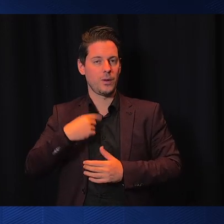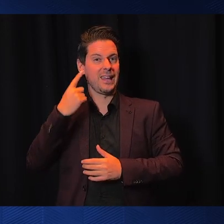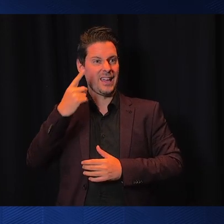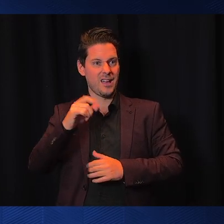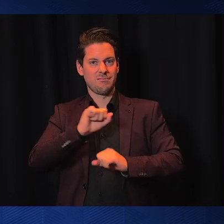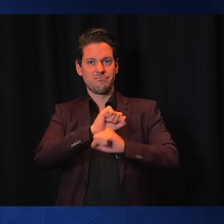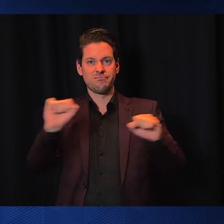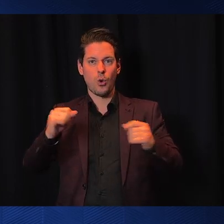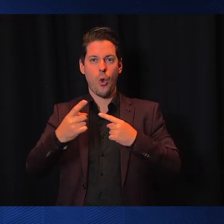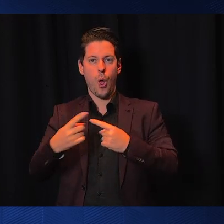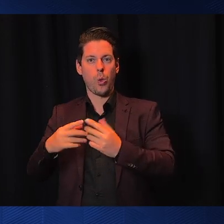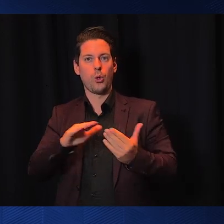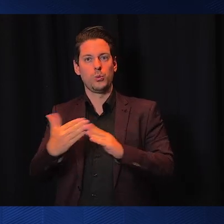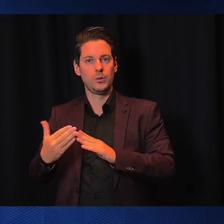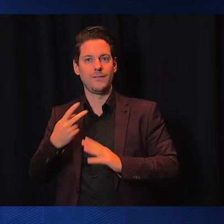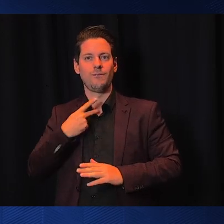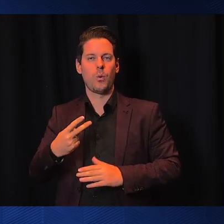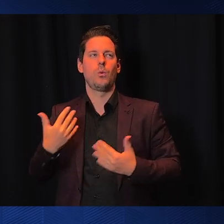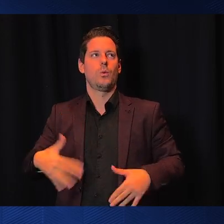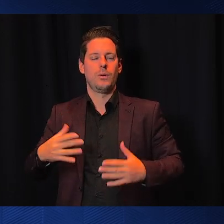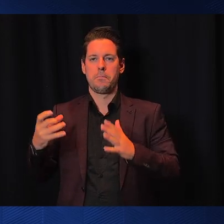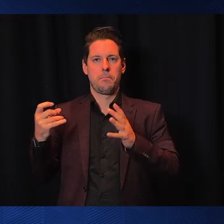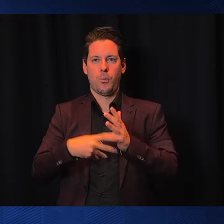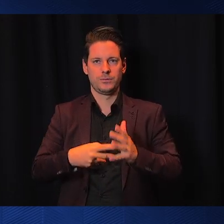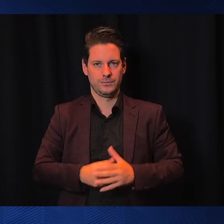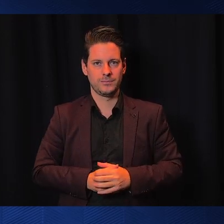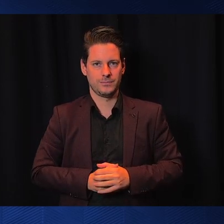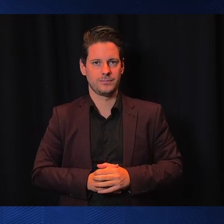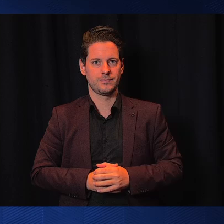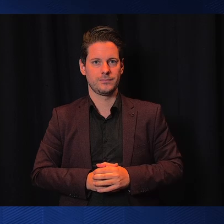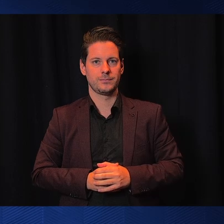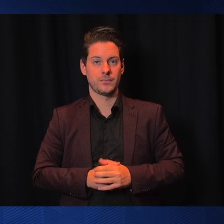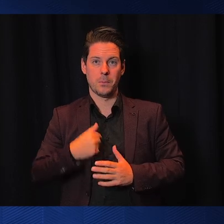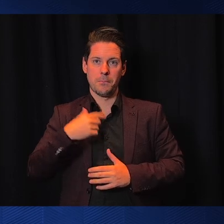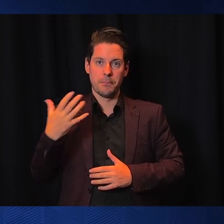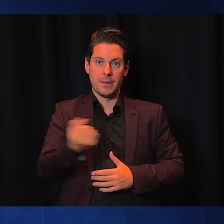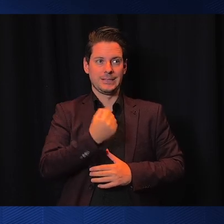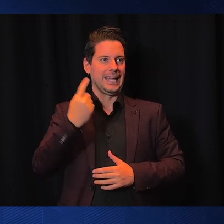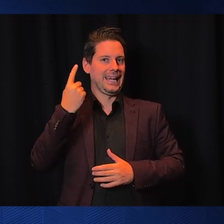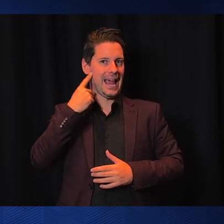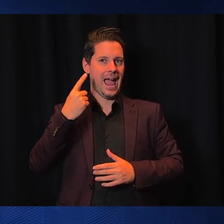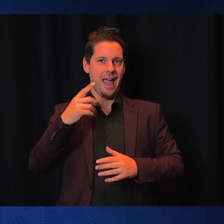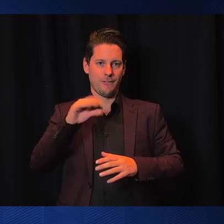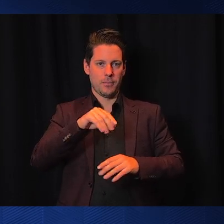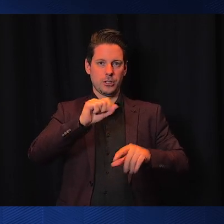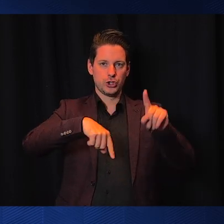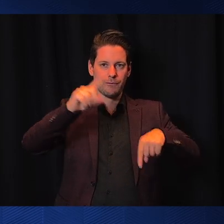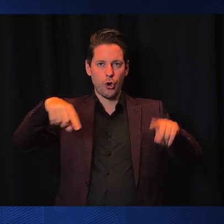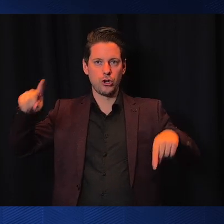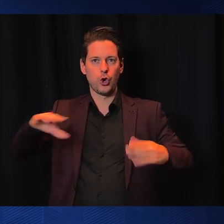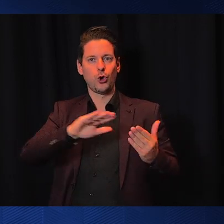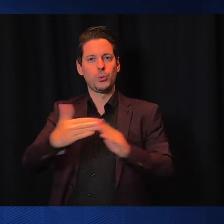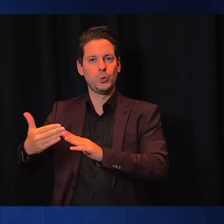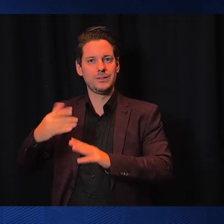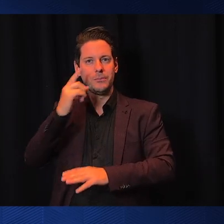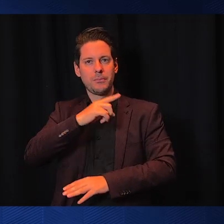voice of local communities are. And yet we actually hear from the diverse voices of local communities. We hear again and